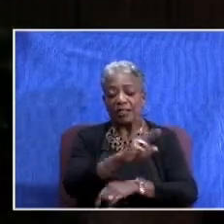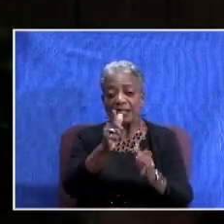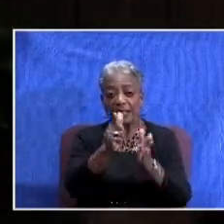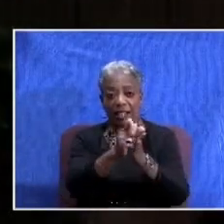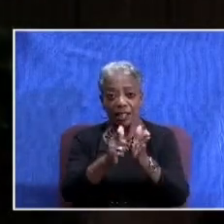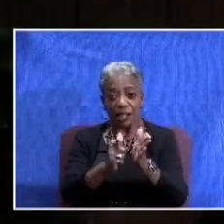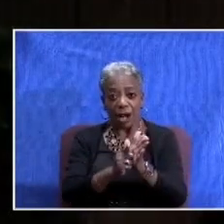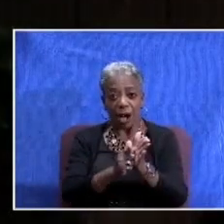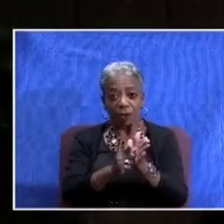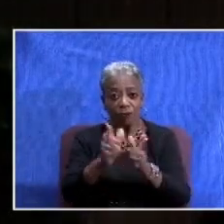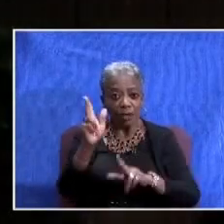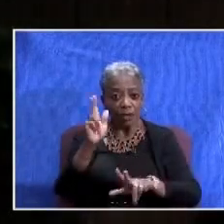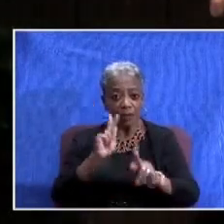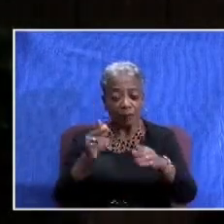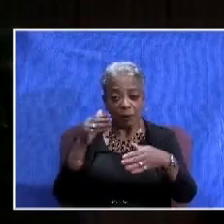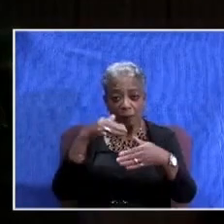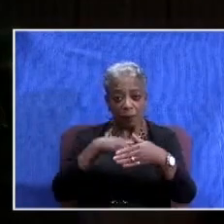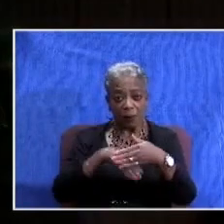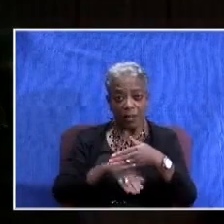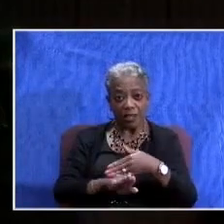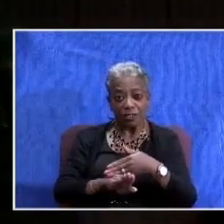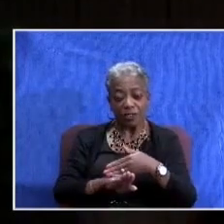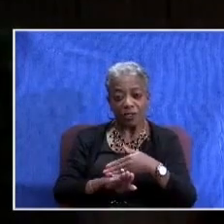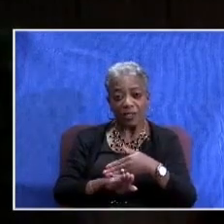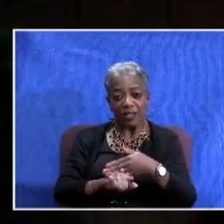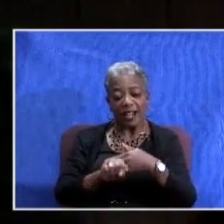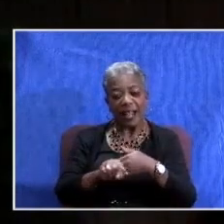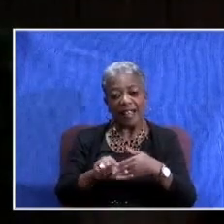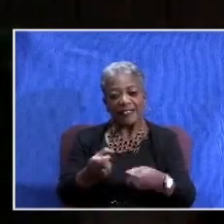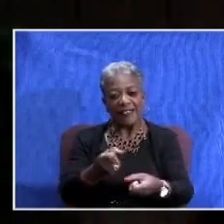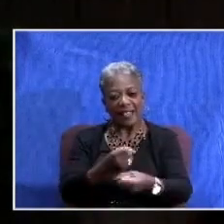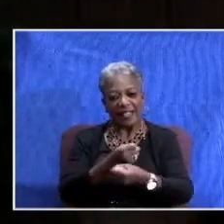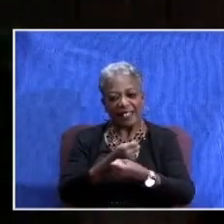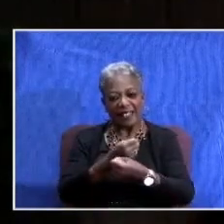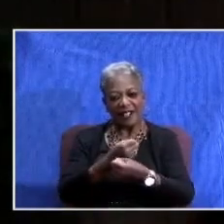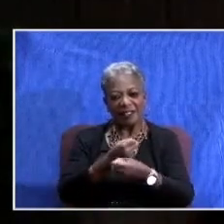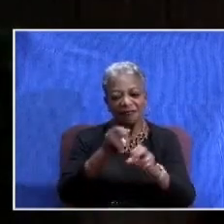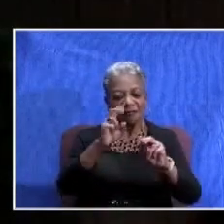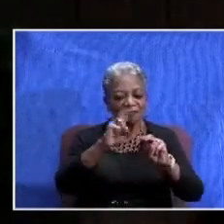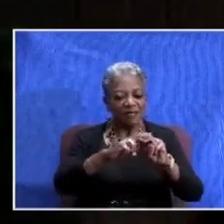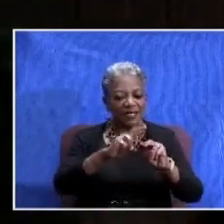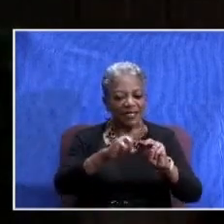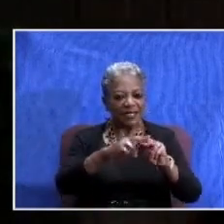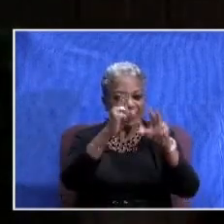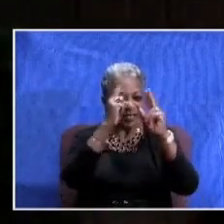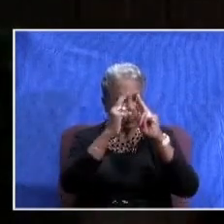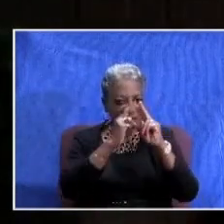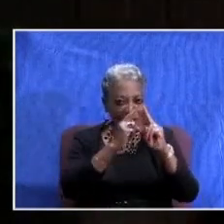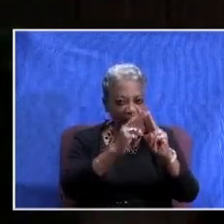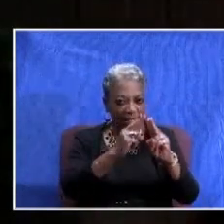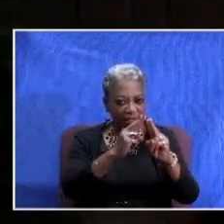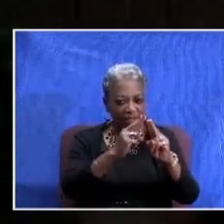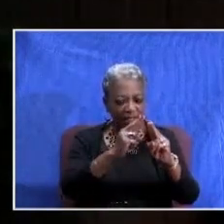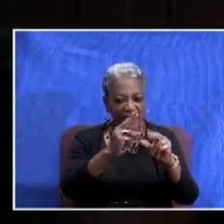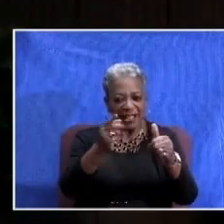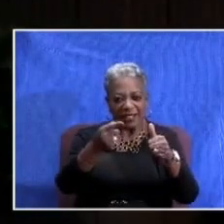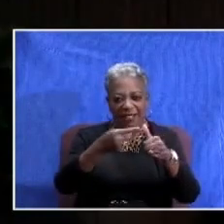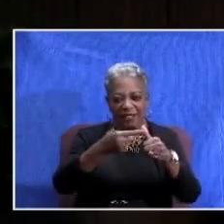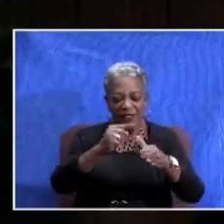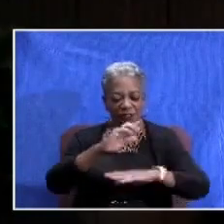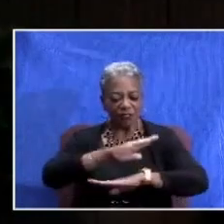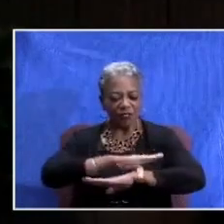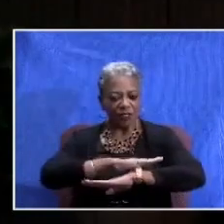marketplaces, and how they love the seats of honor in the synagogue and the head table at banquets. Yet